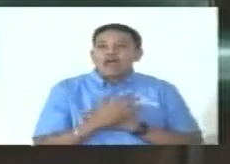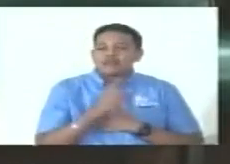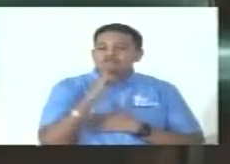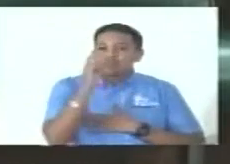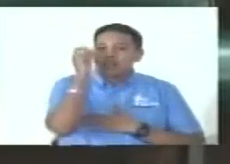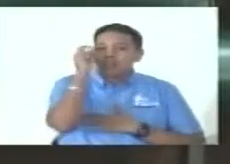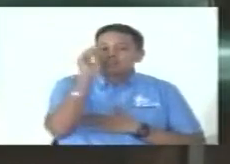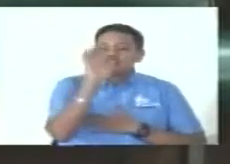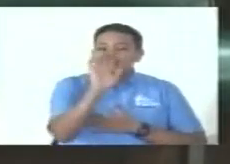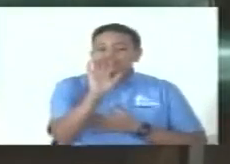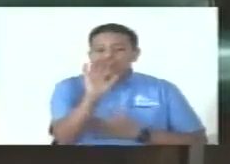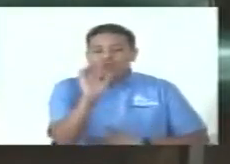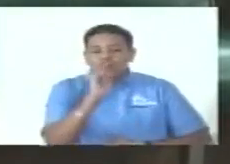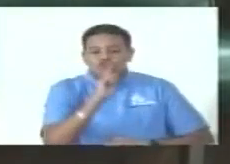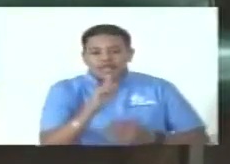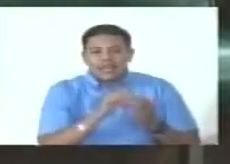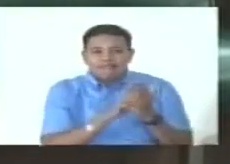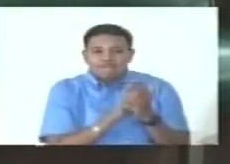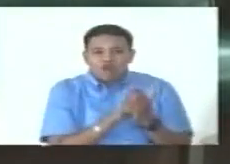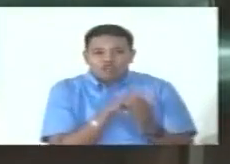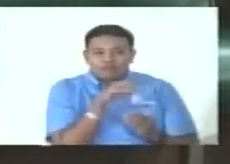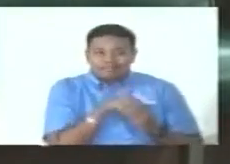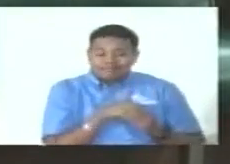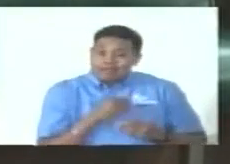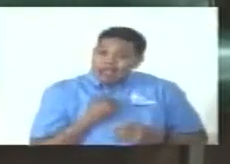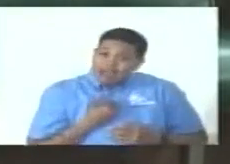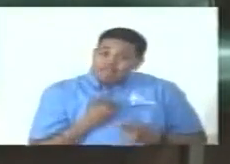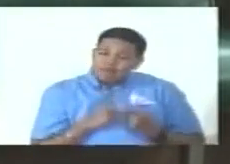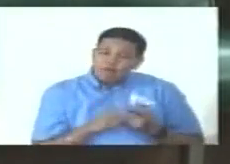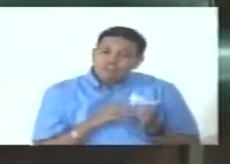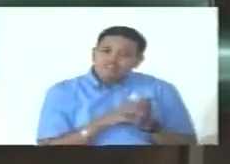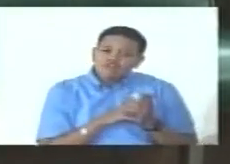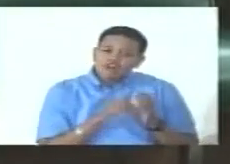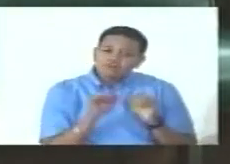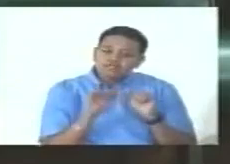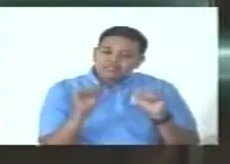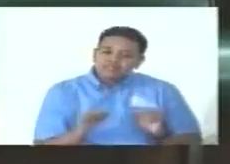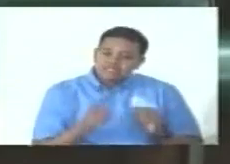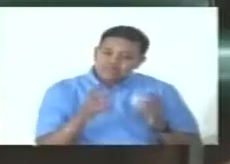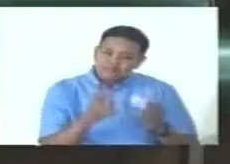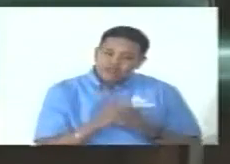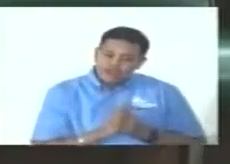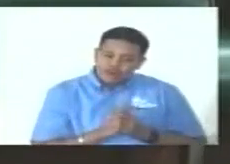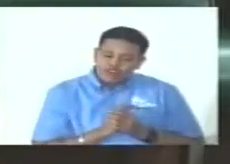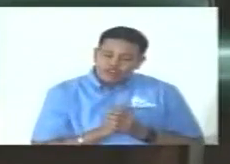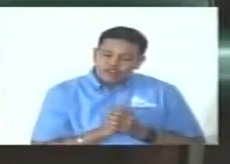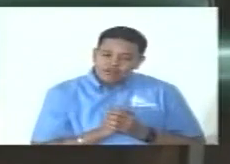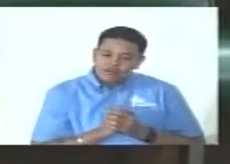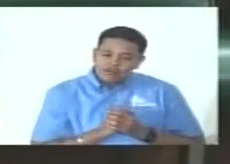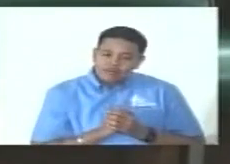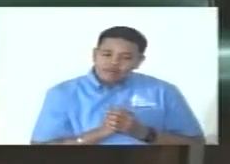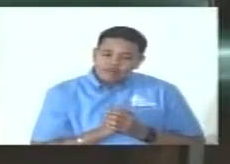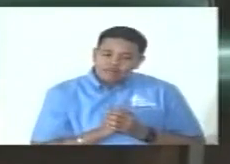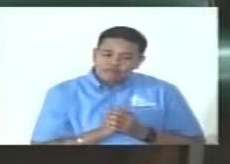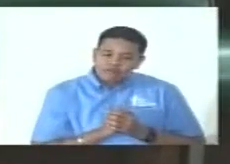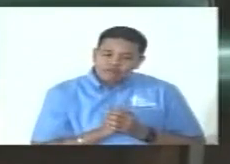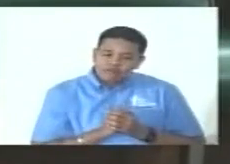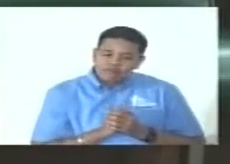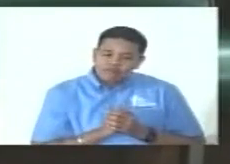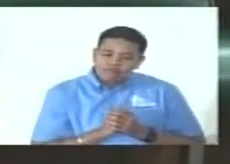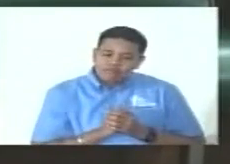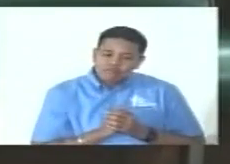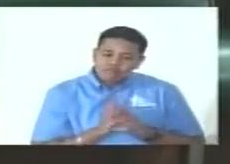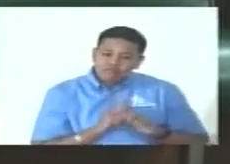your vulnerability and the vulnerability of the system. But we, I think, have done the